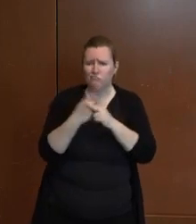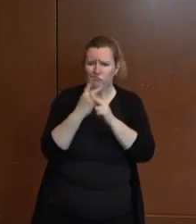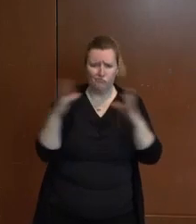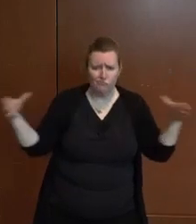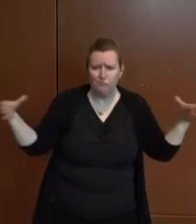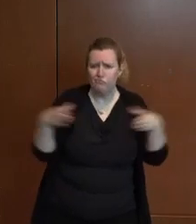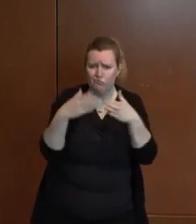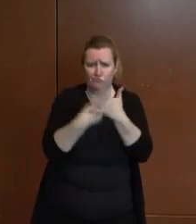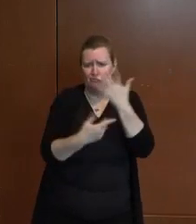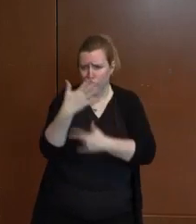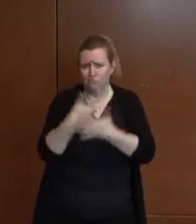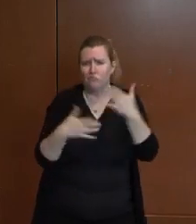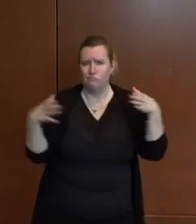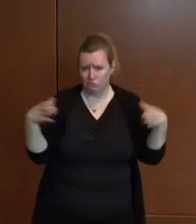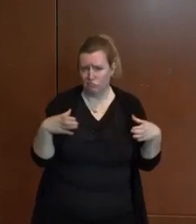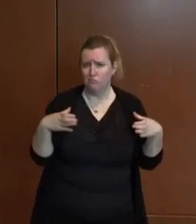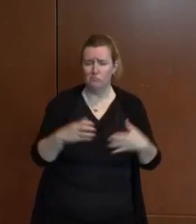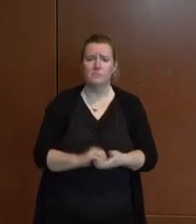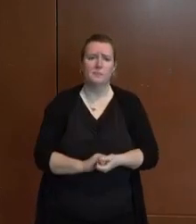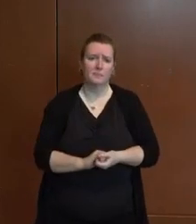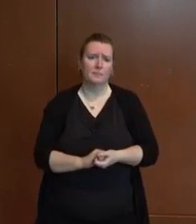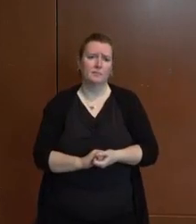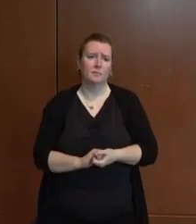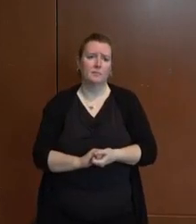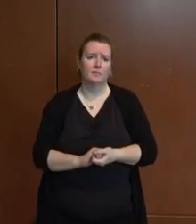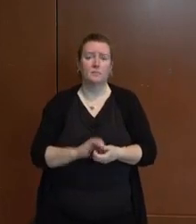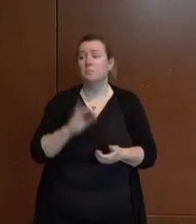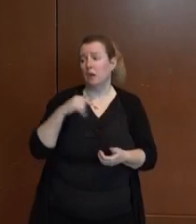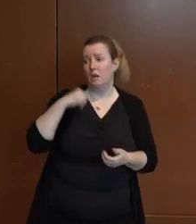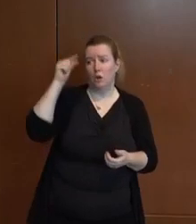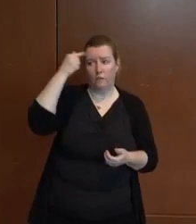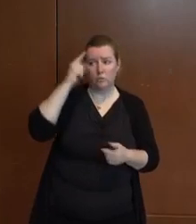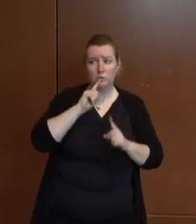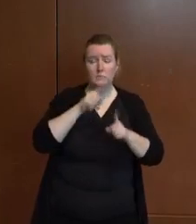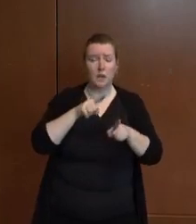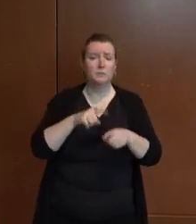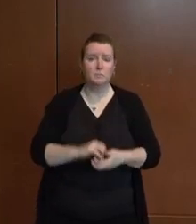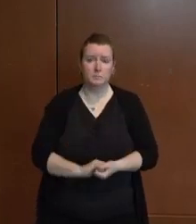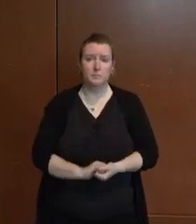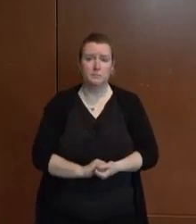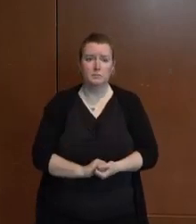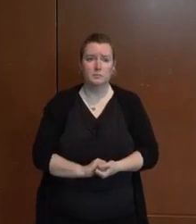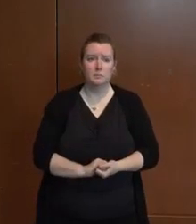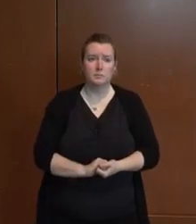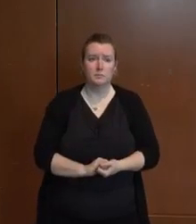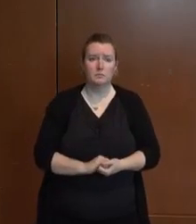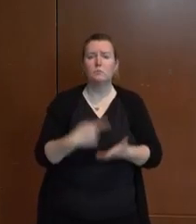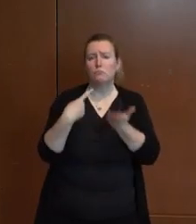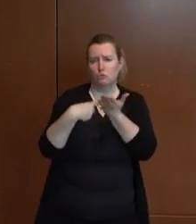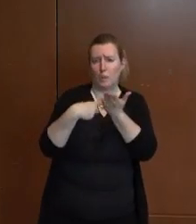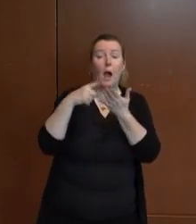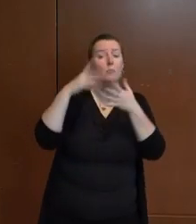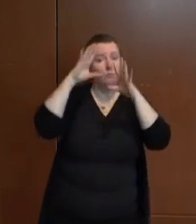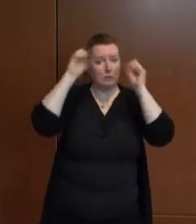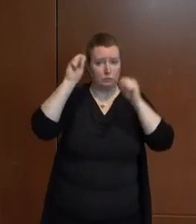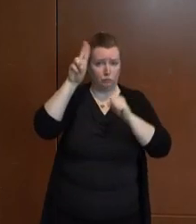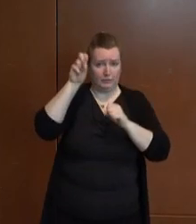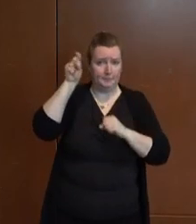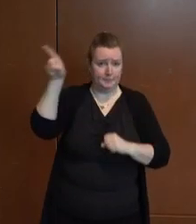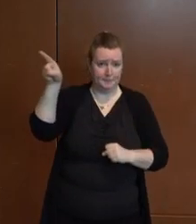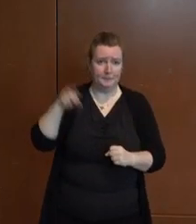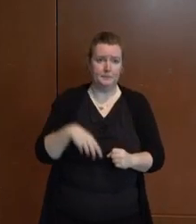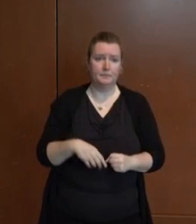Let me address the president, which has come up a couple of times. Again, I've said this before, and it's just a fact, and I would hope